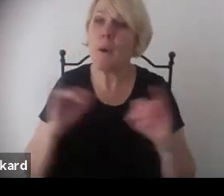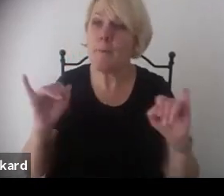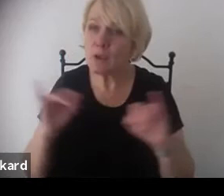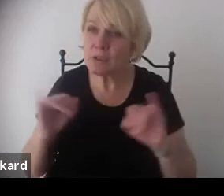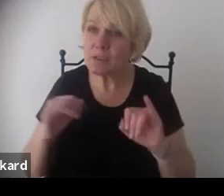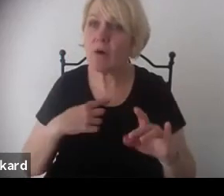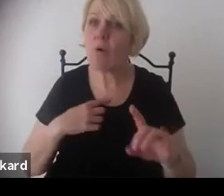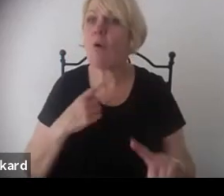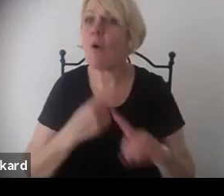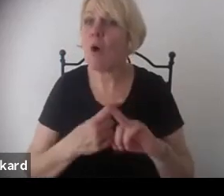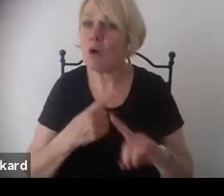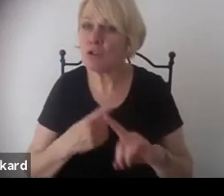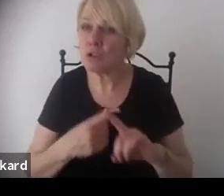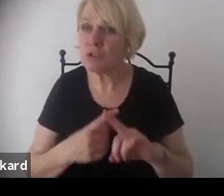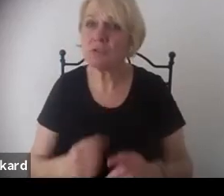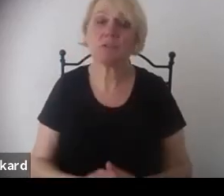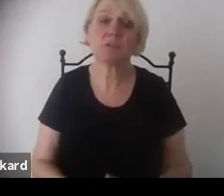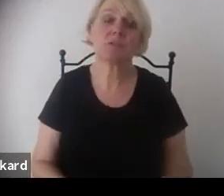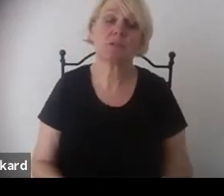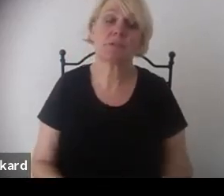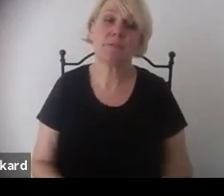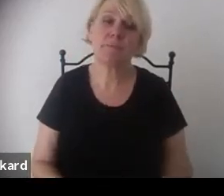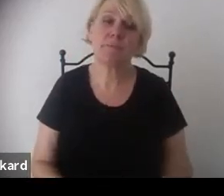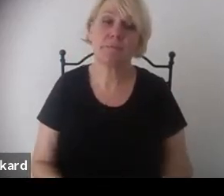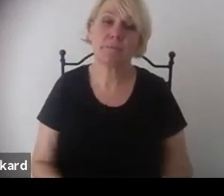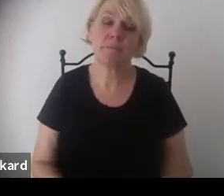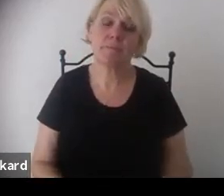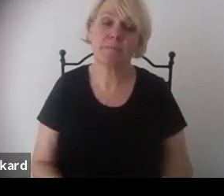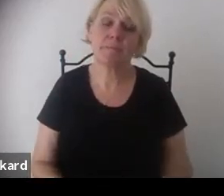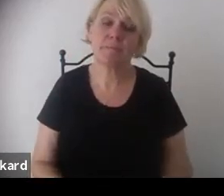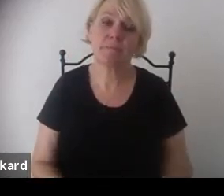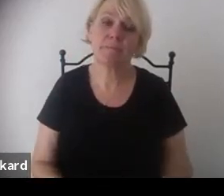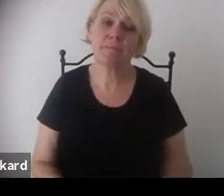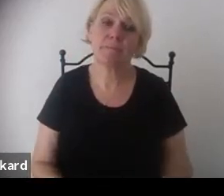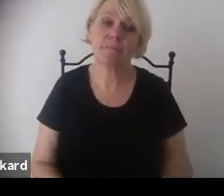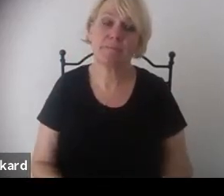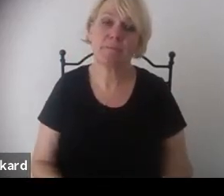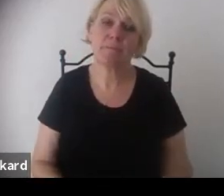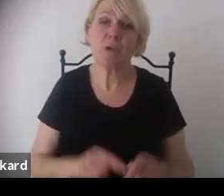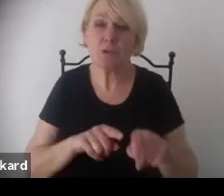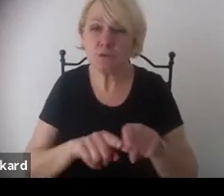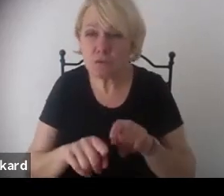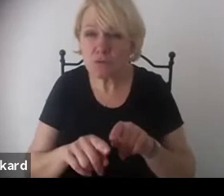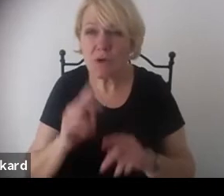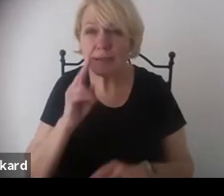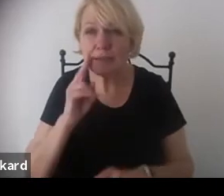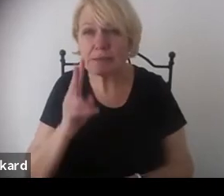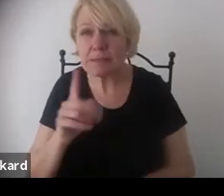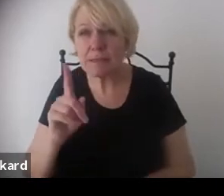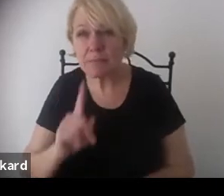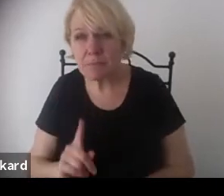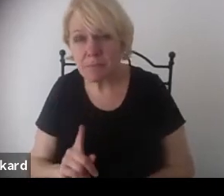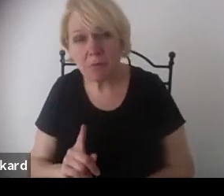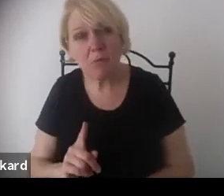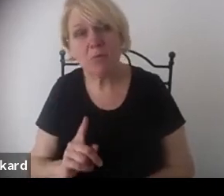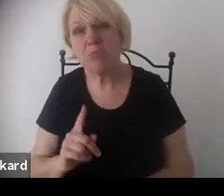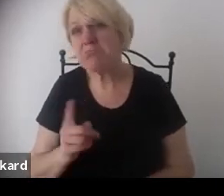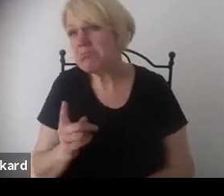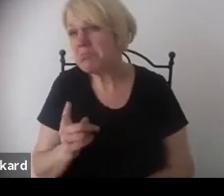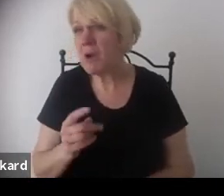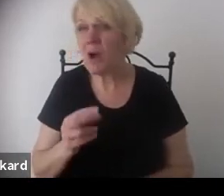know, what's happening is urgent. Generally, we try and see people routinely sort of within a